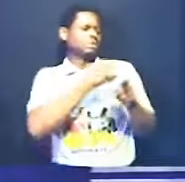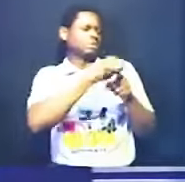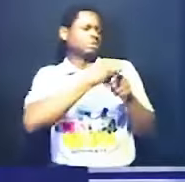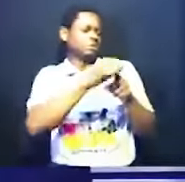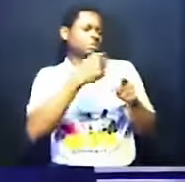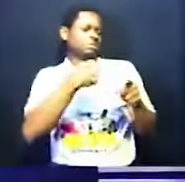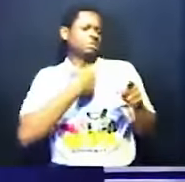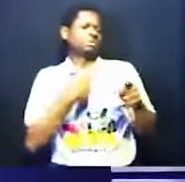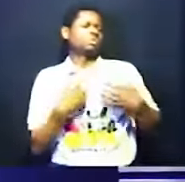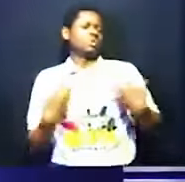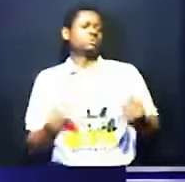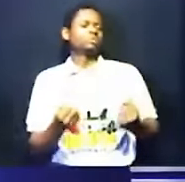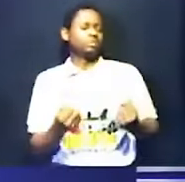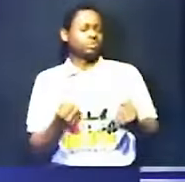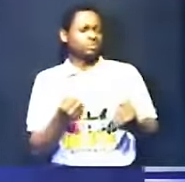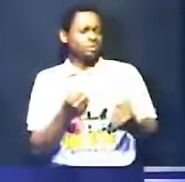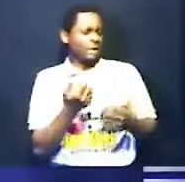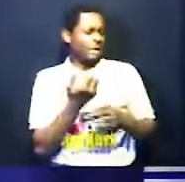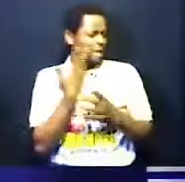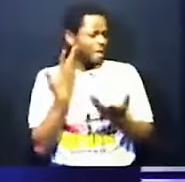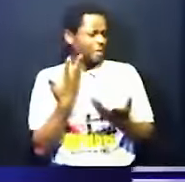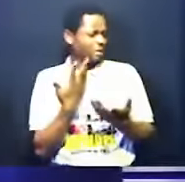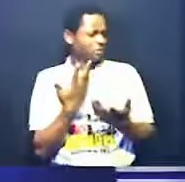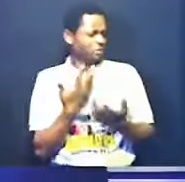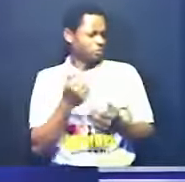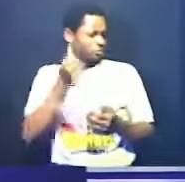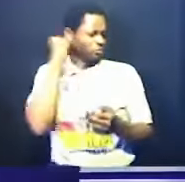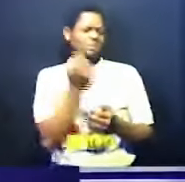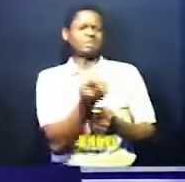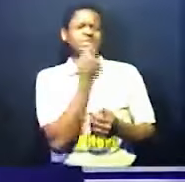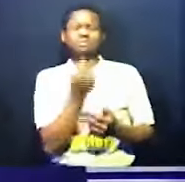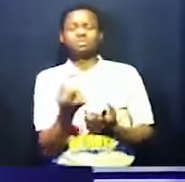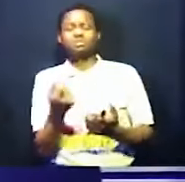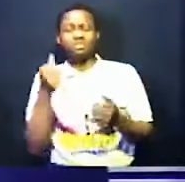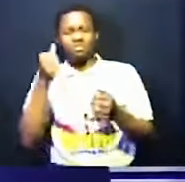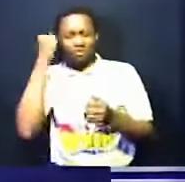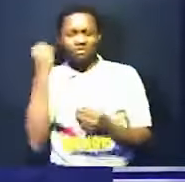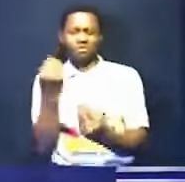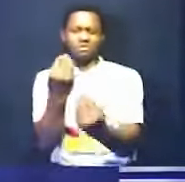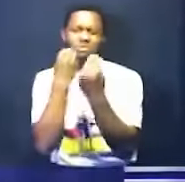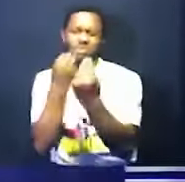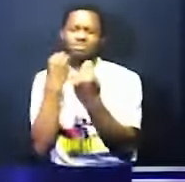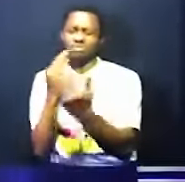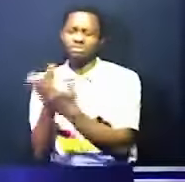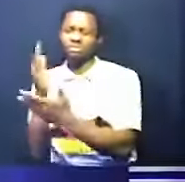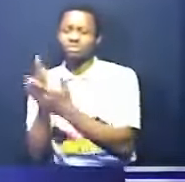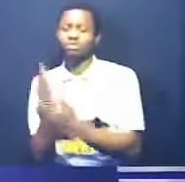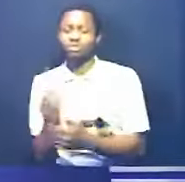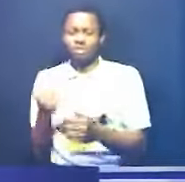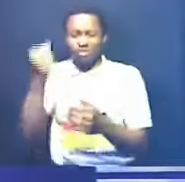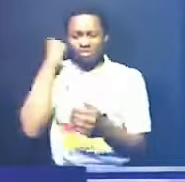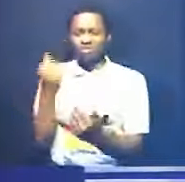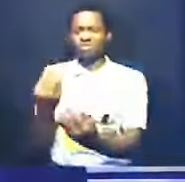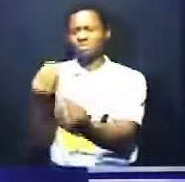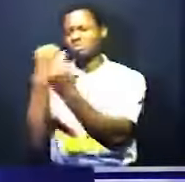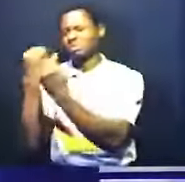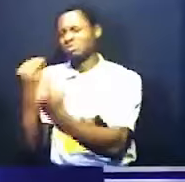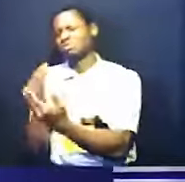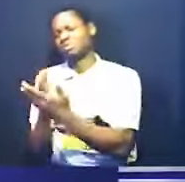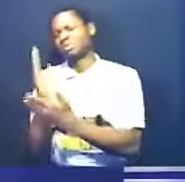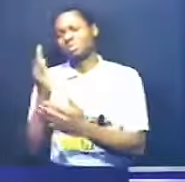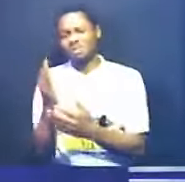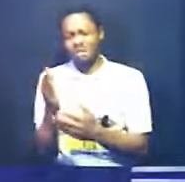You should have told me. You should have taught me. You should have corrected